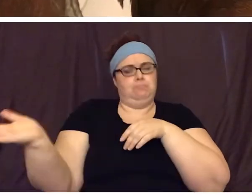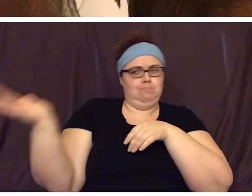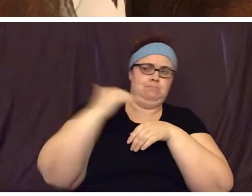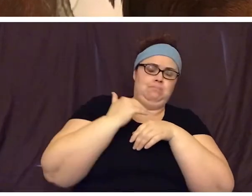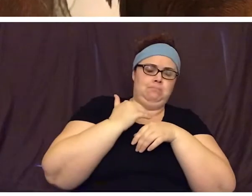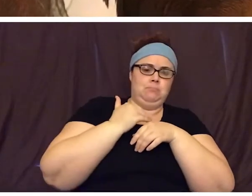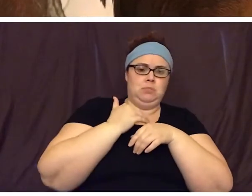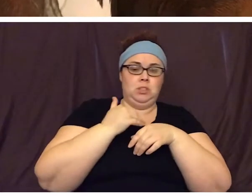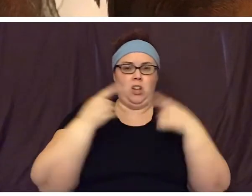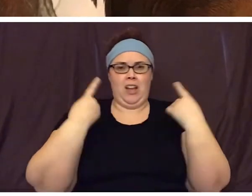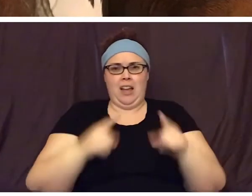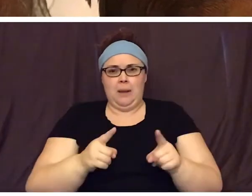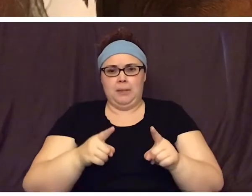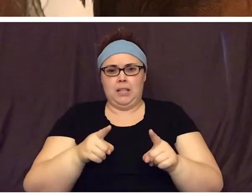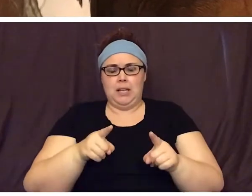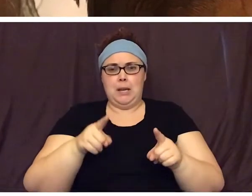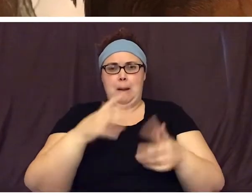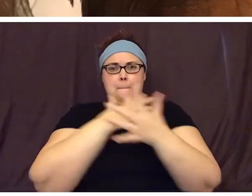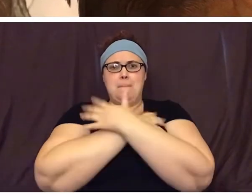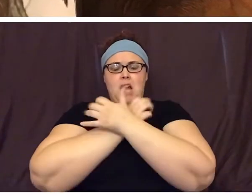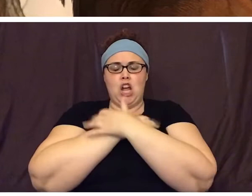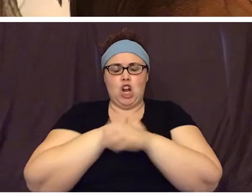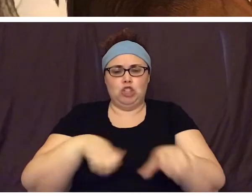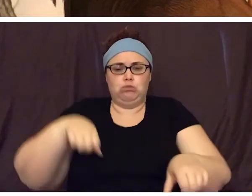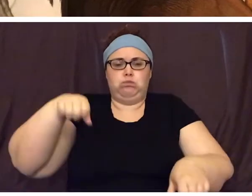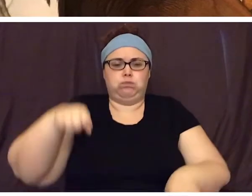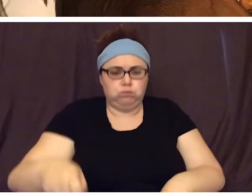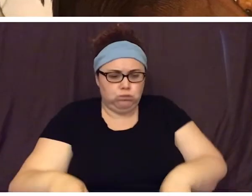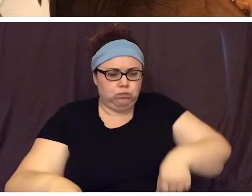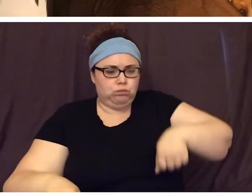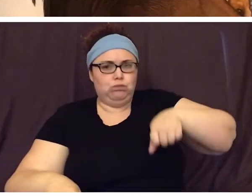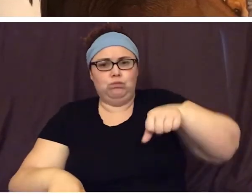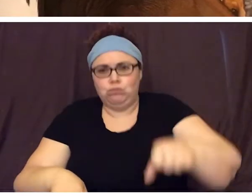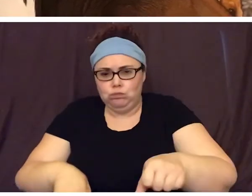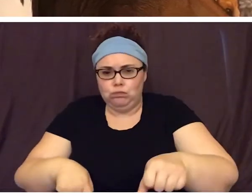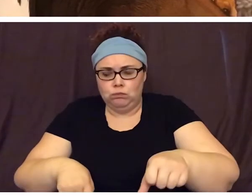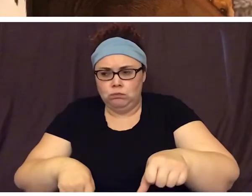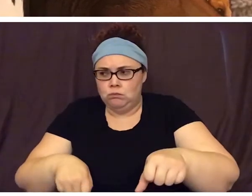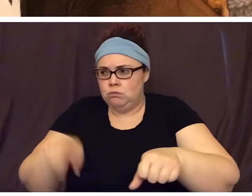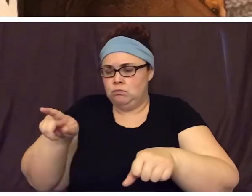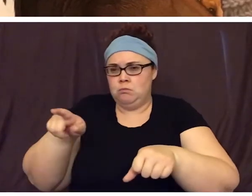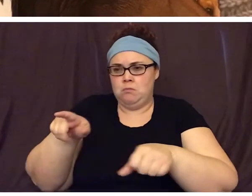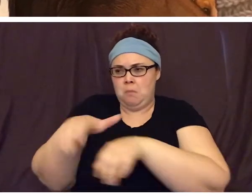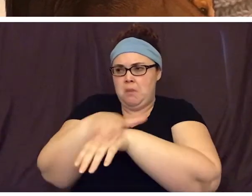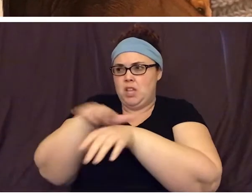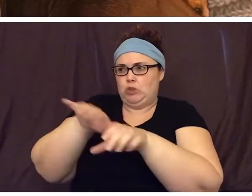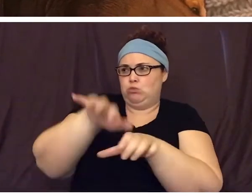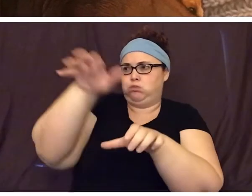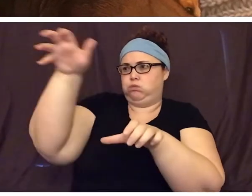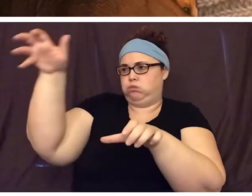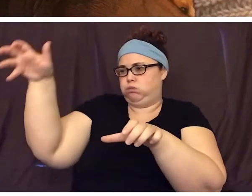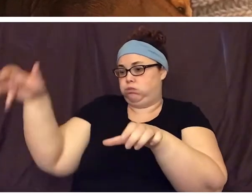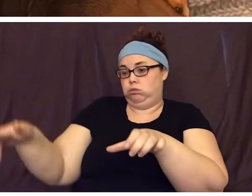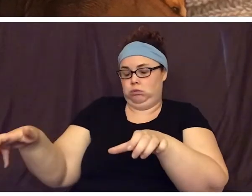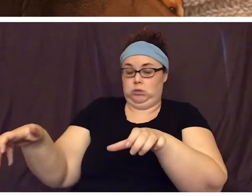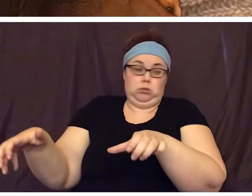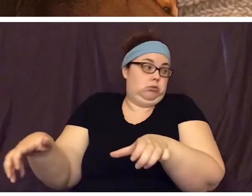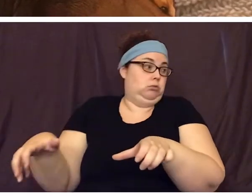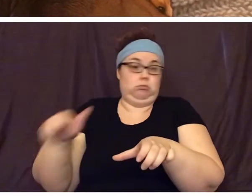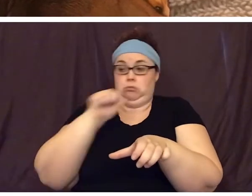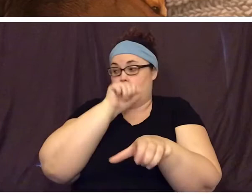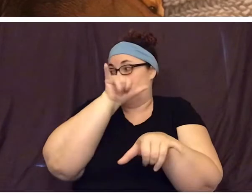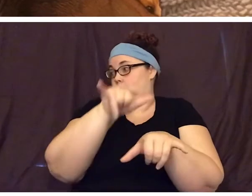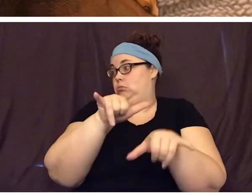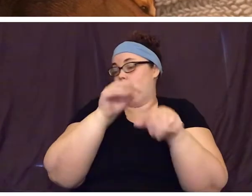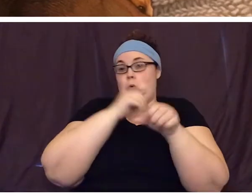A great bear lumbered by. He spied the mitten, all plumped up. Not one to be left out in the